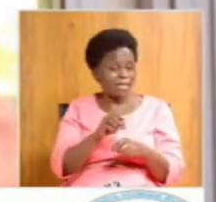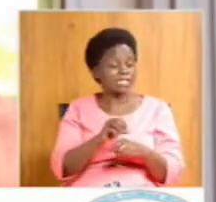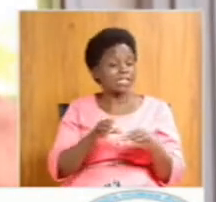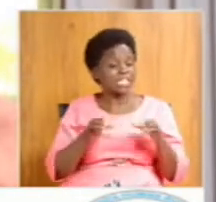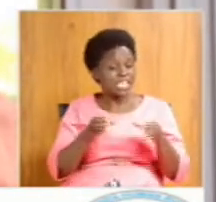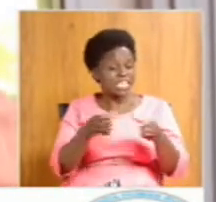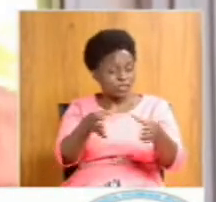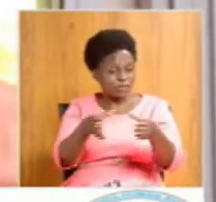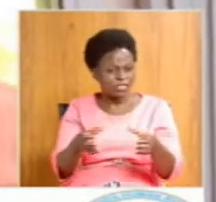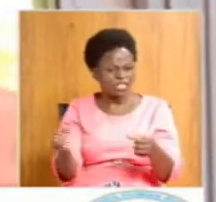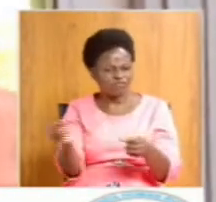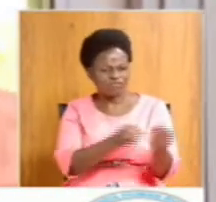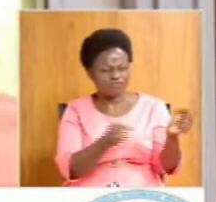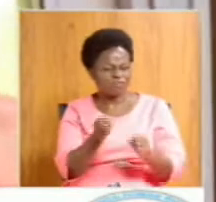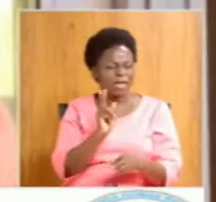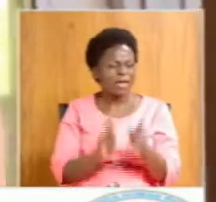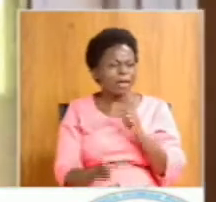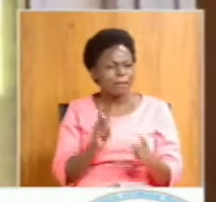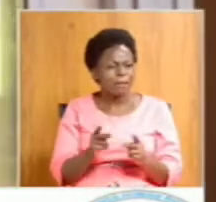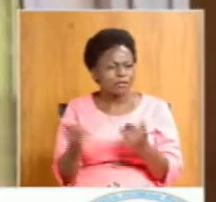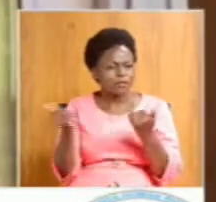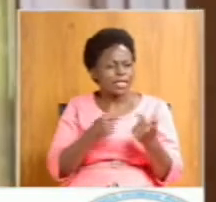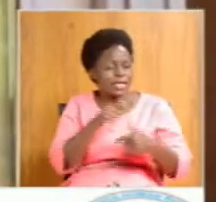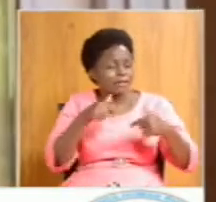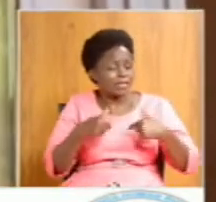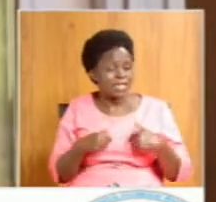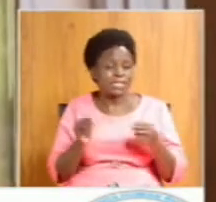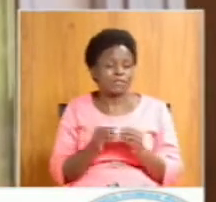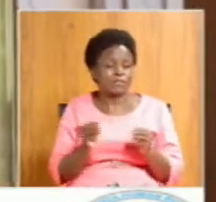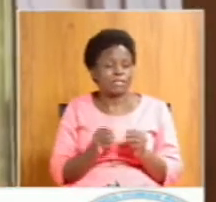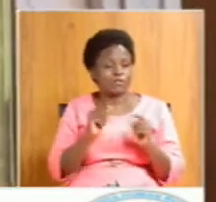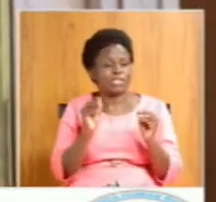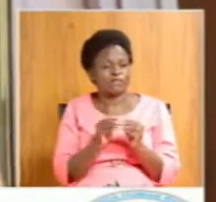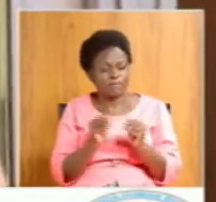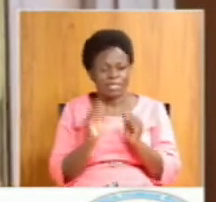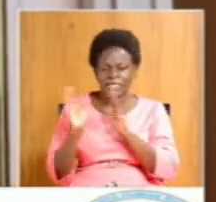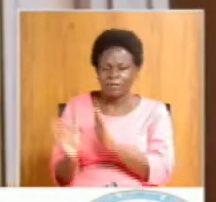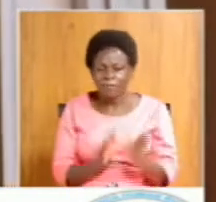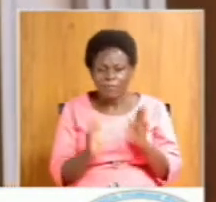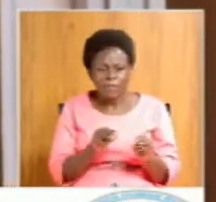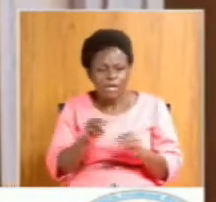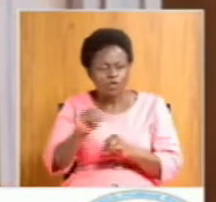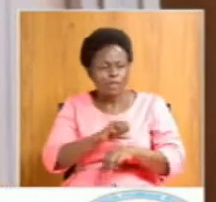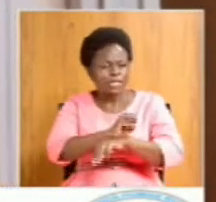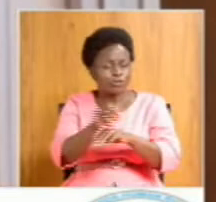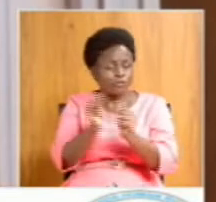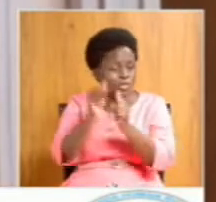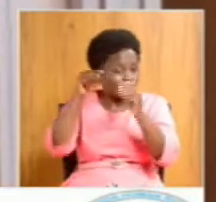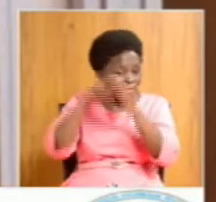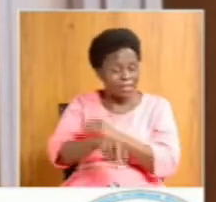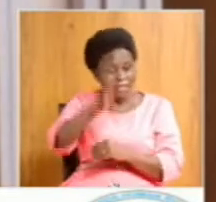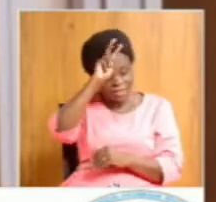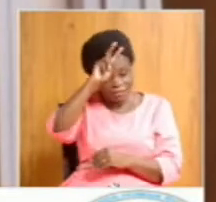and co-opt members that had competences. So they invited us for meetings, went for meetings, we are planning to manage COVID within the what?